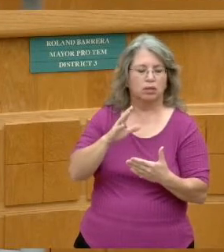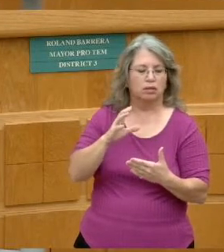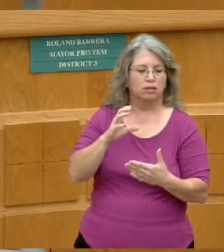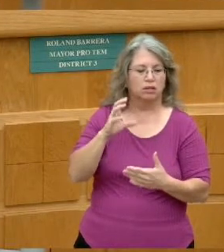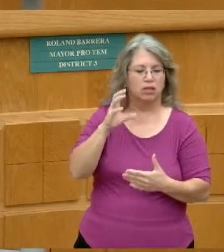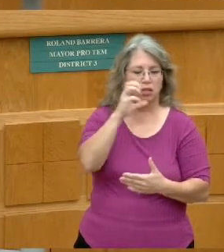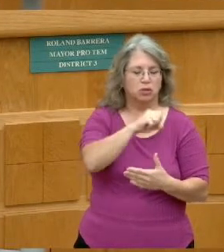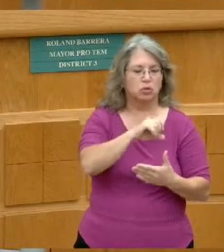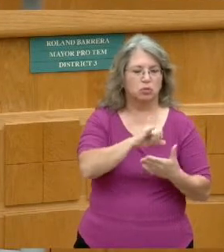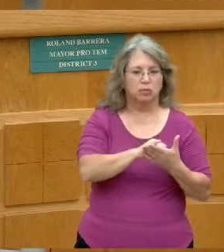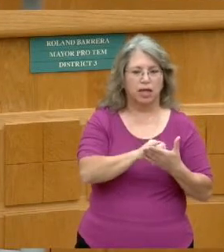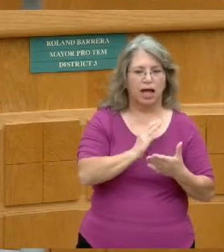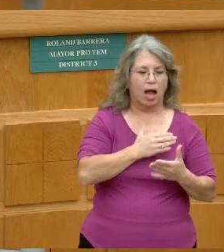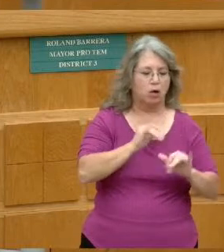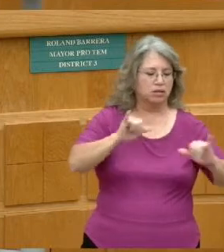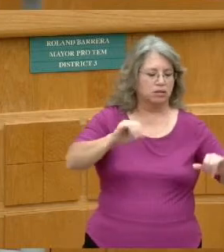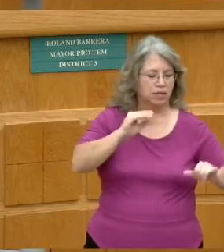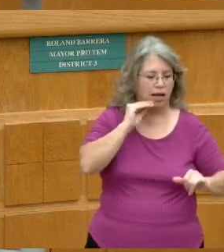of effectiveness.